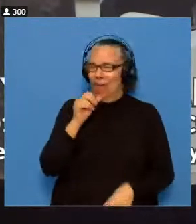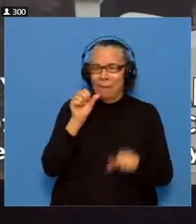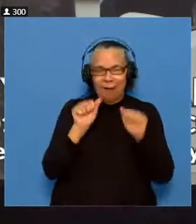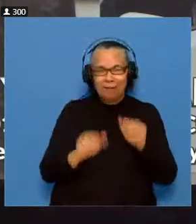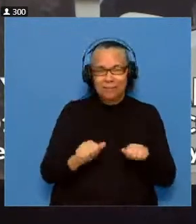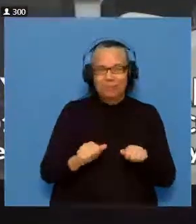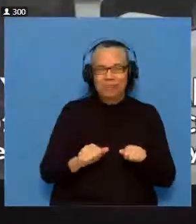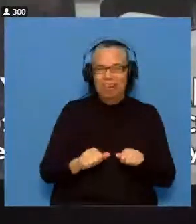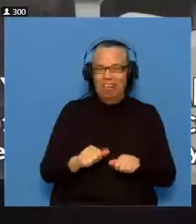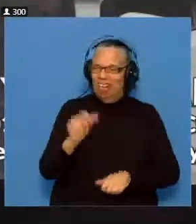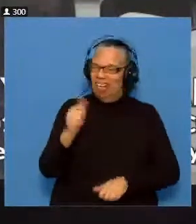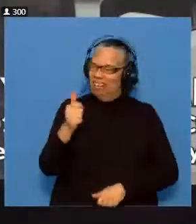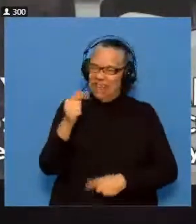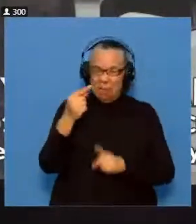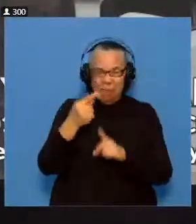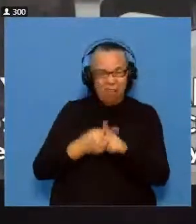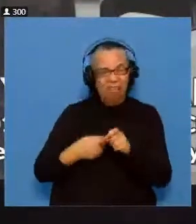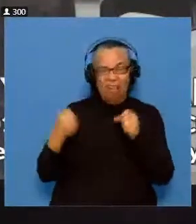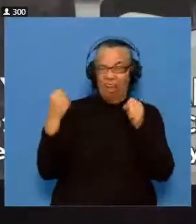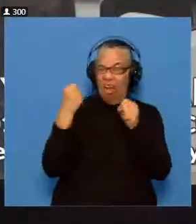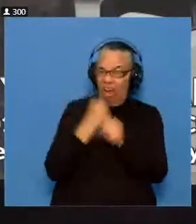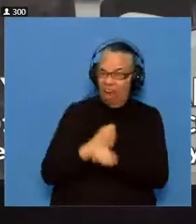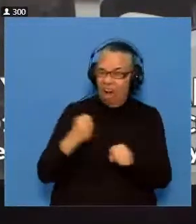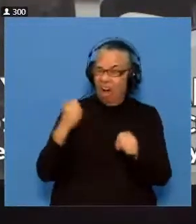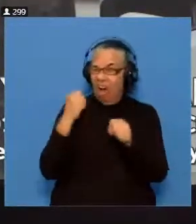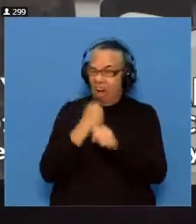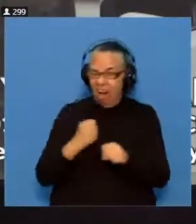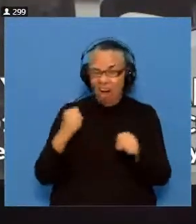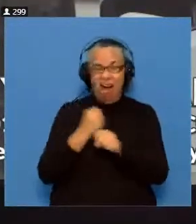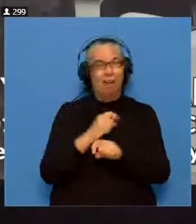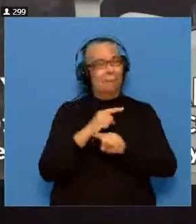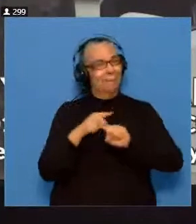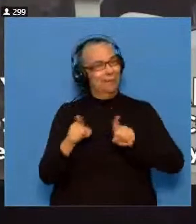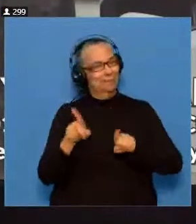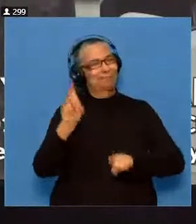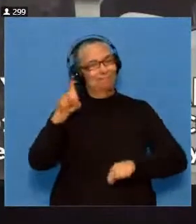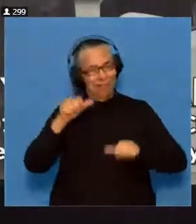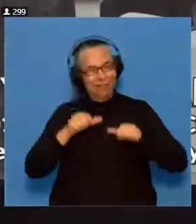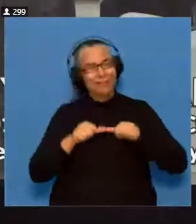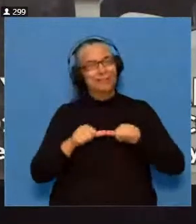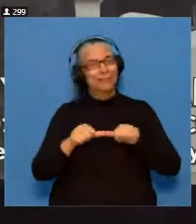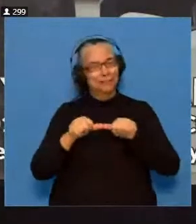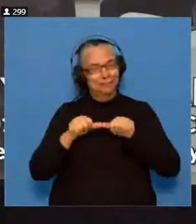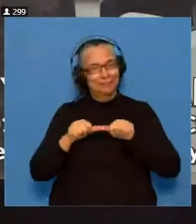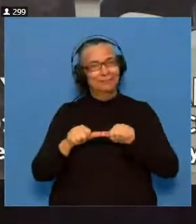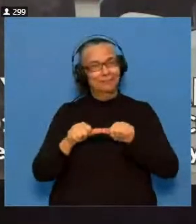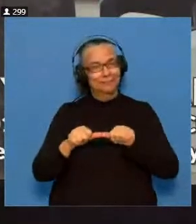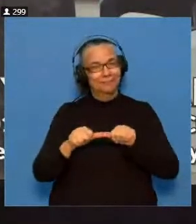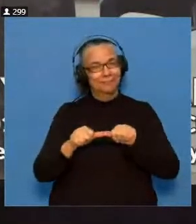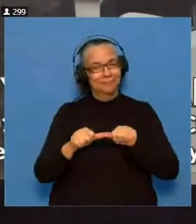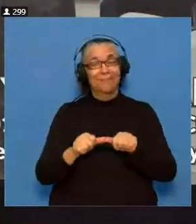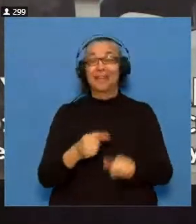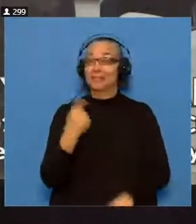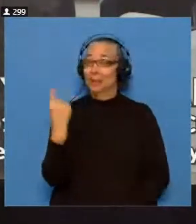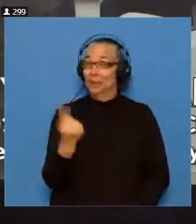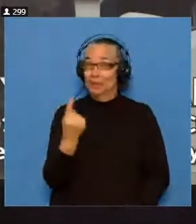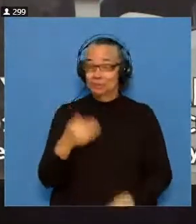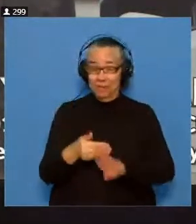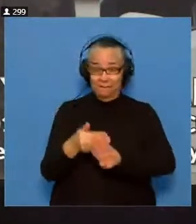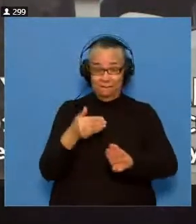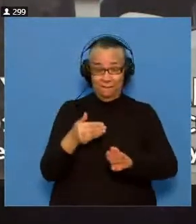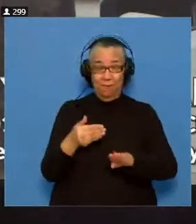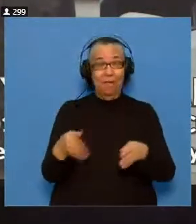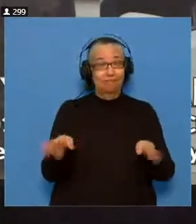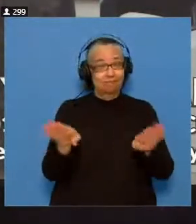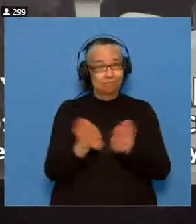fight, but the fight must go on. As always, before I close, I must remind you, if you are